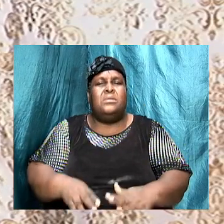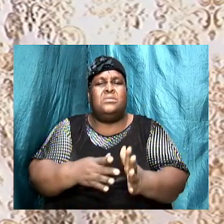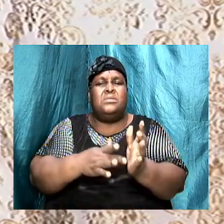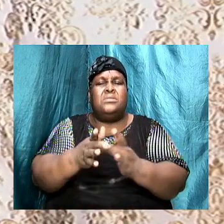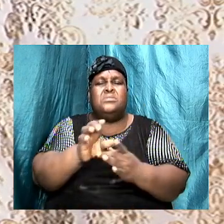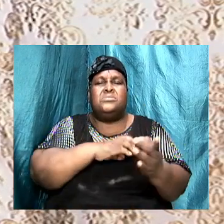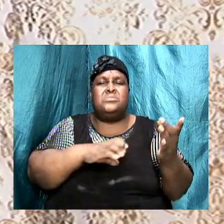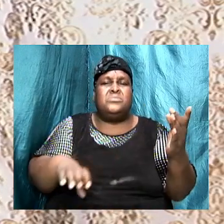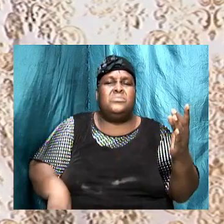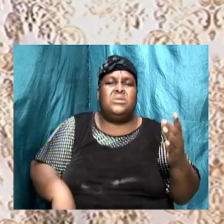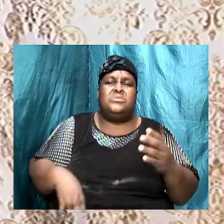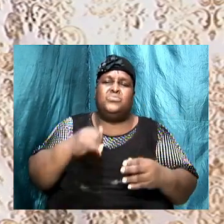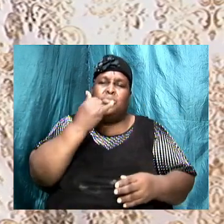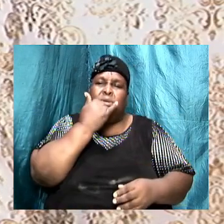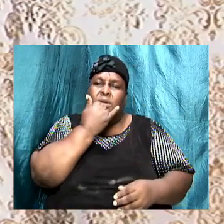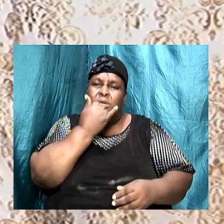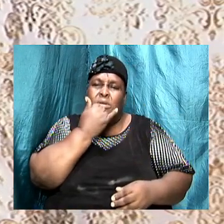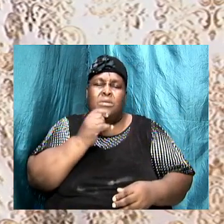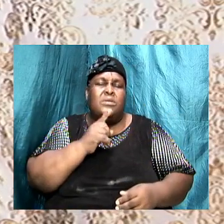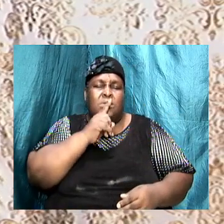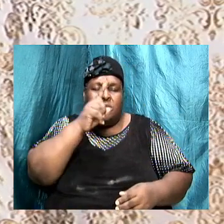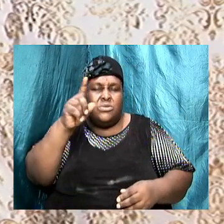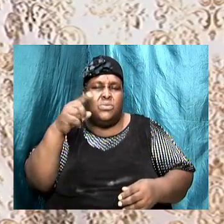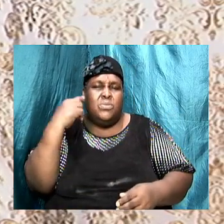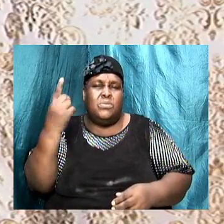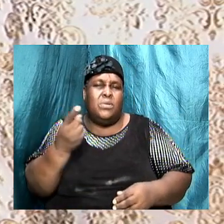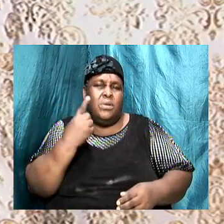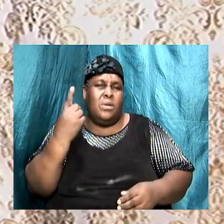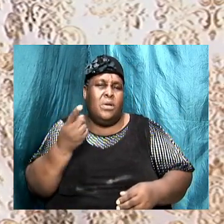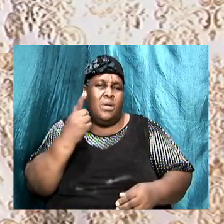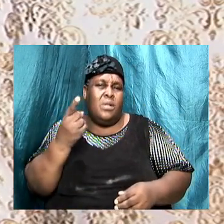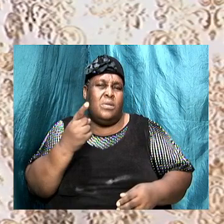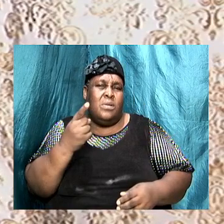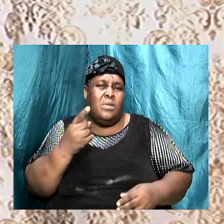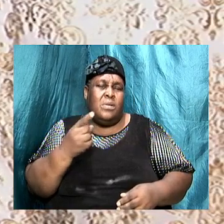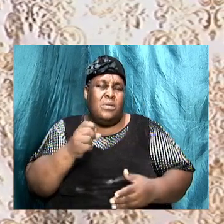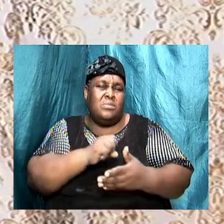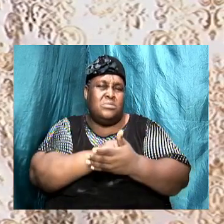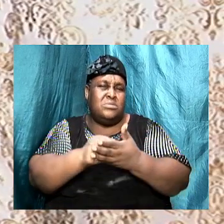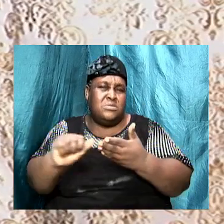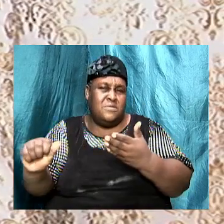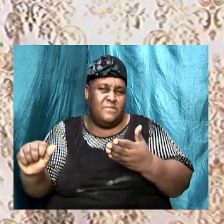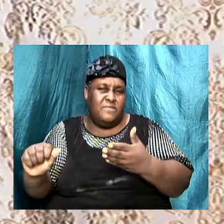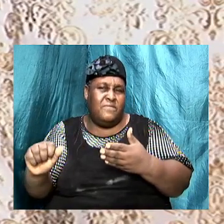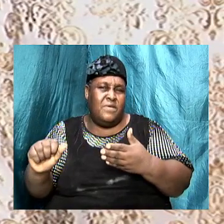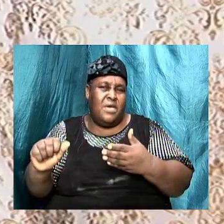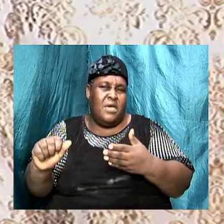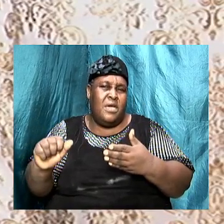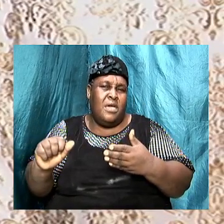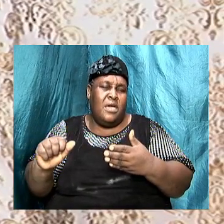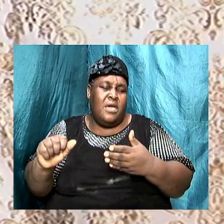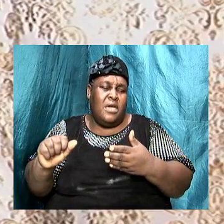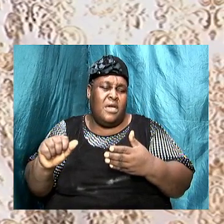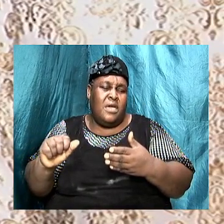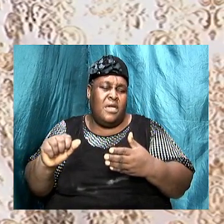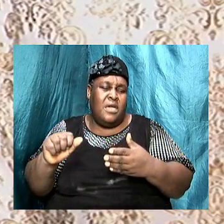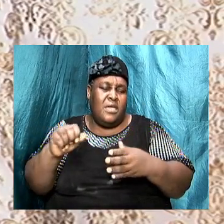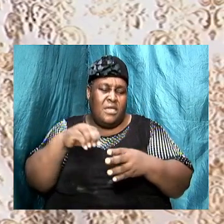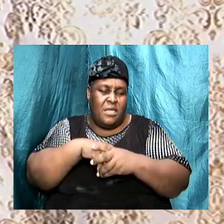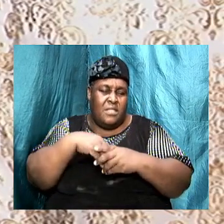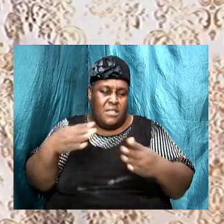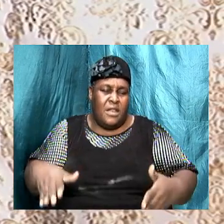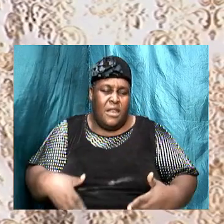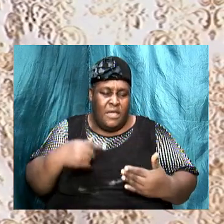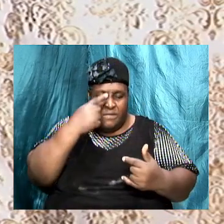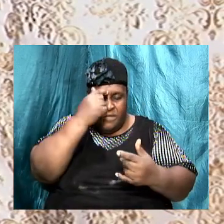And then five, truth always have a sanctifying effect in the life of a believer. And we just said